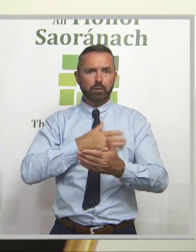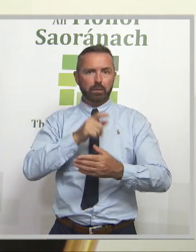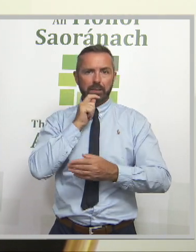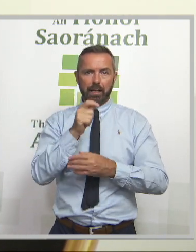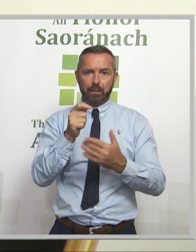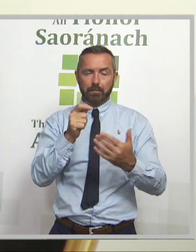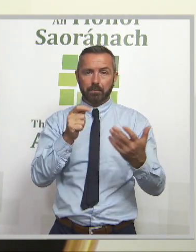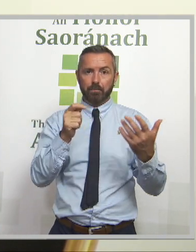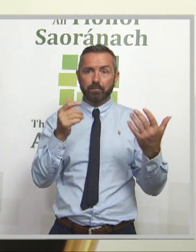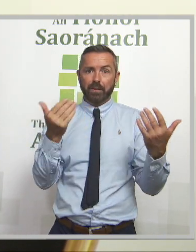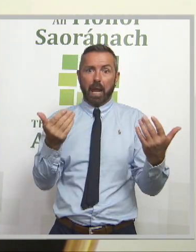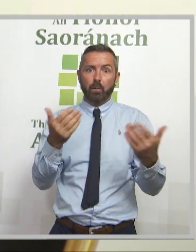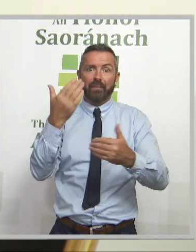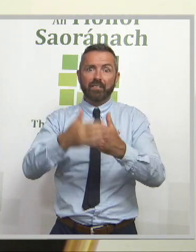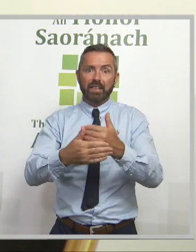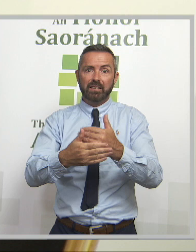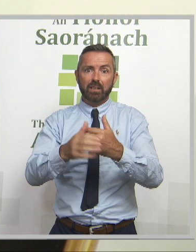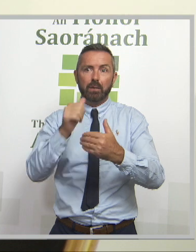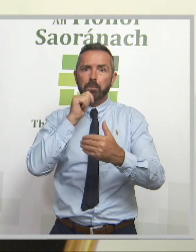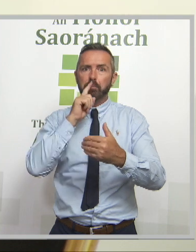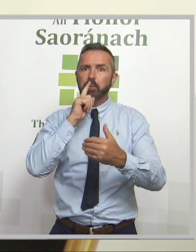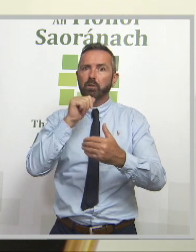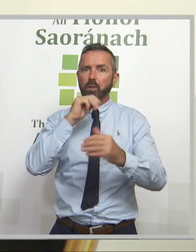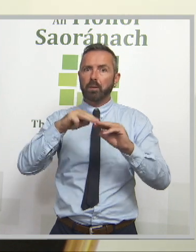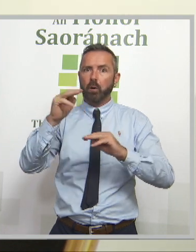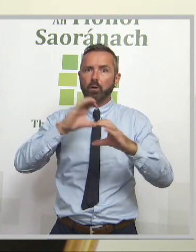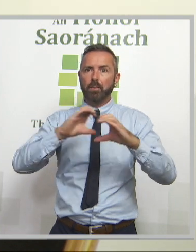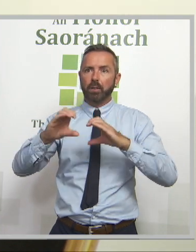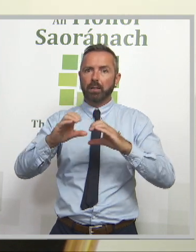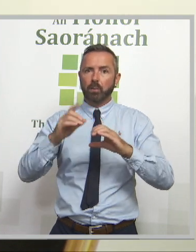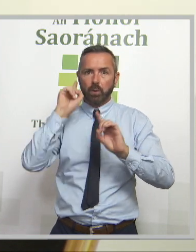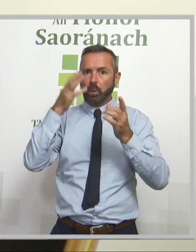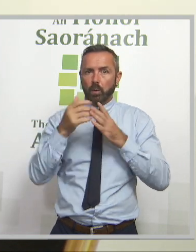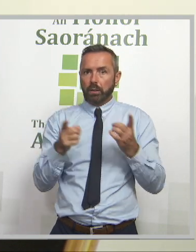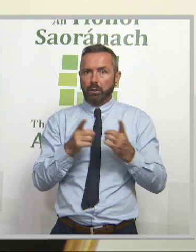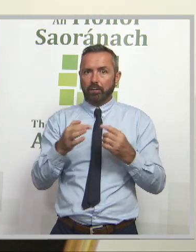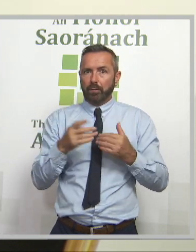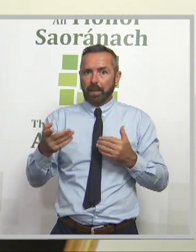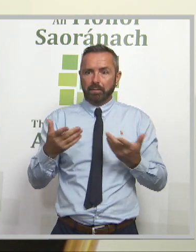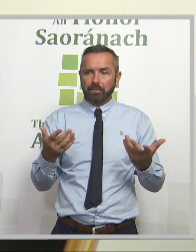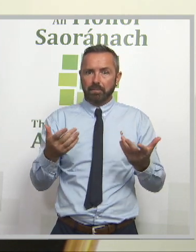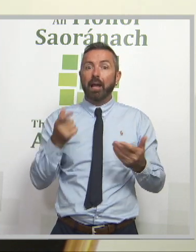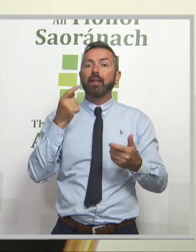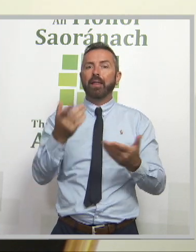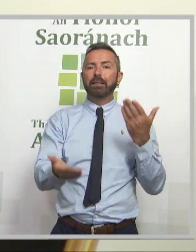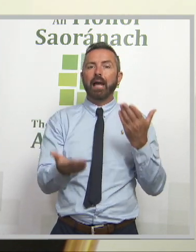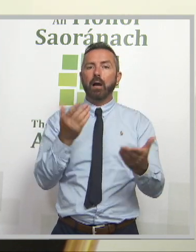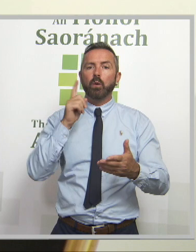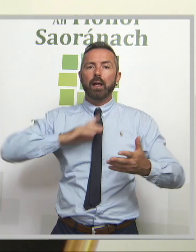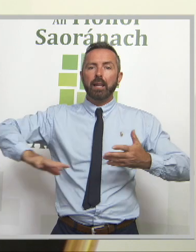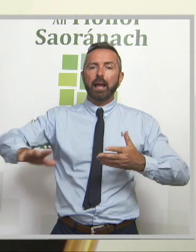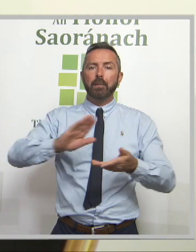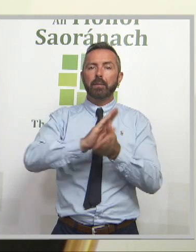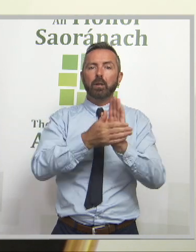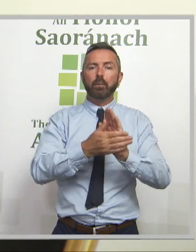end of it. And they've said, there's no more communication, and I don't know what I'm supposed to do. And that's how the land gets devalued, because there's no management of it.